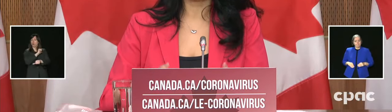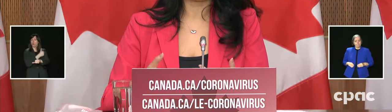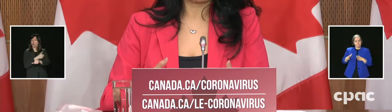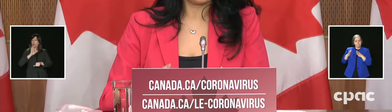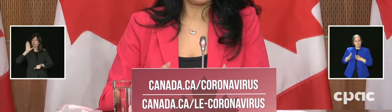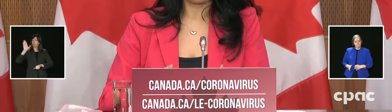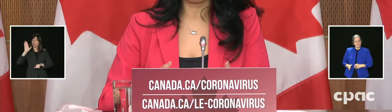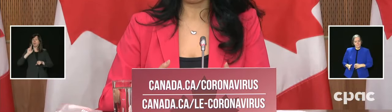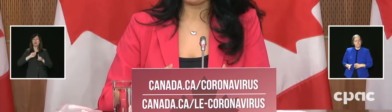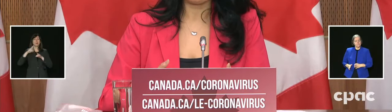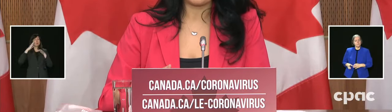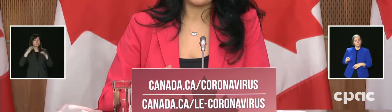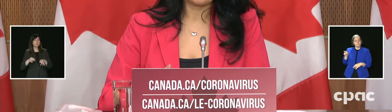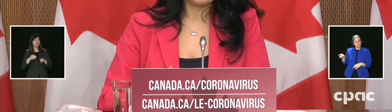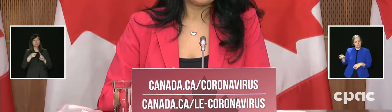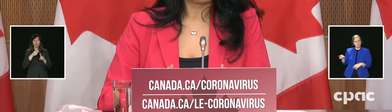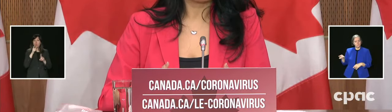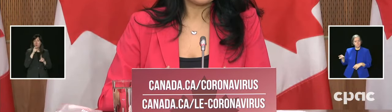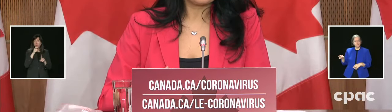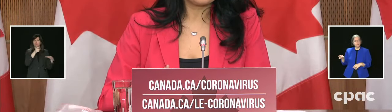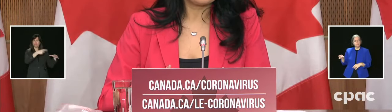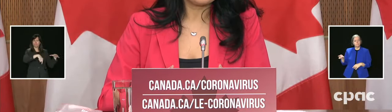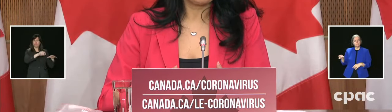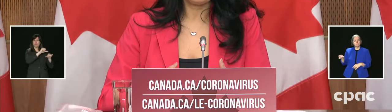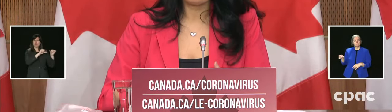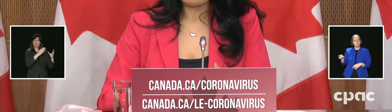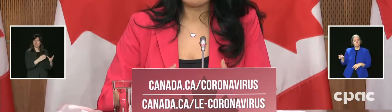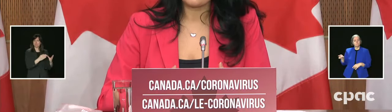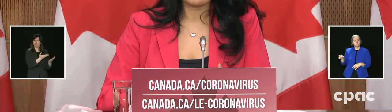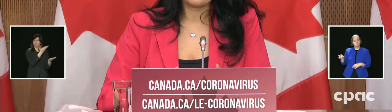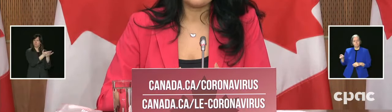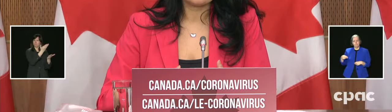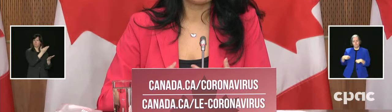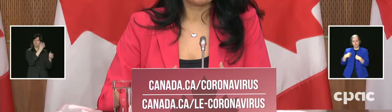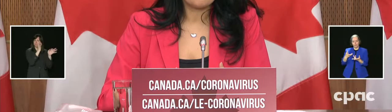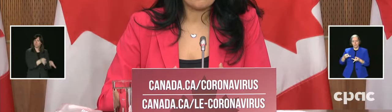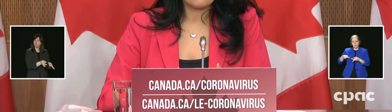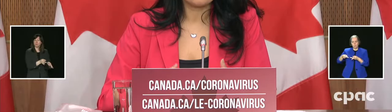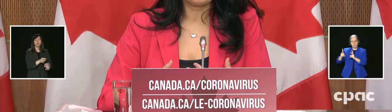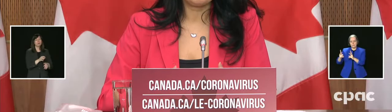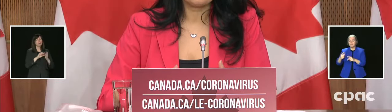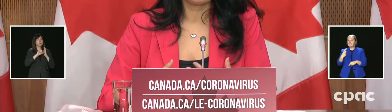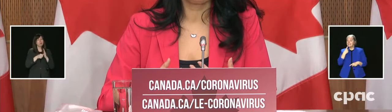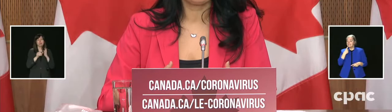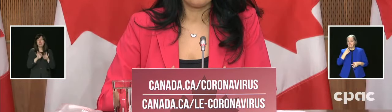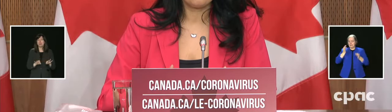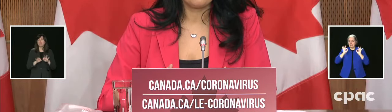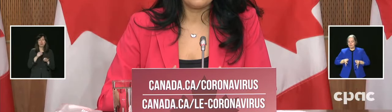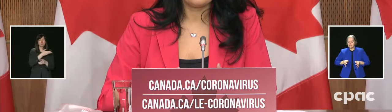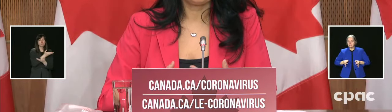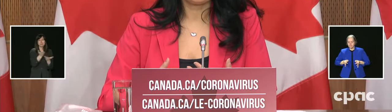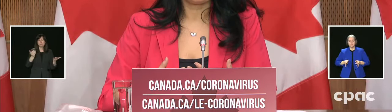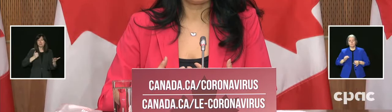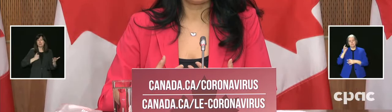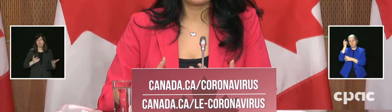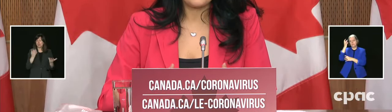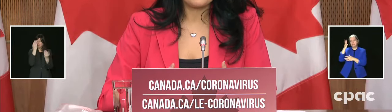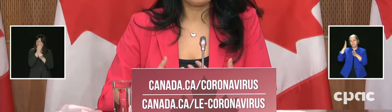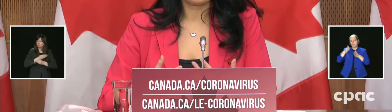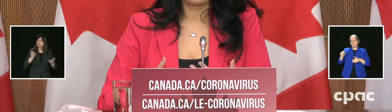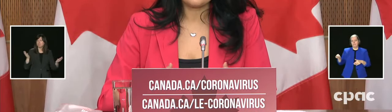authority, those decisions are all made by the scientists. And we know that it is so important for people to know that